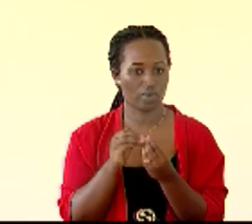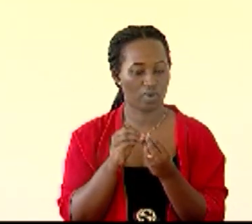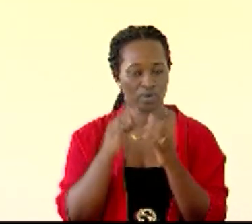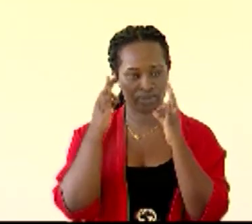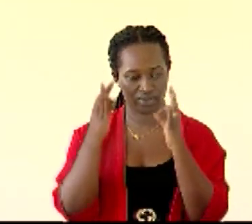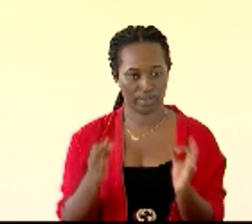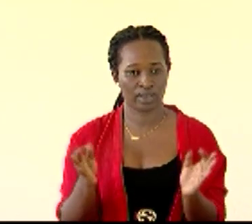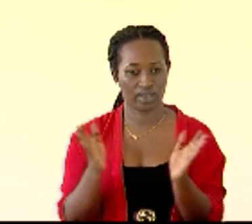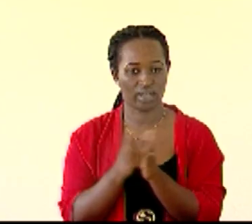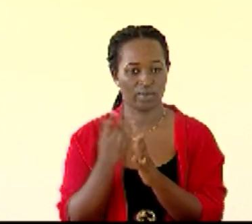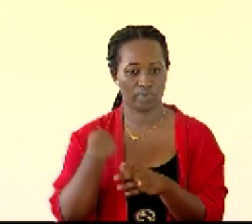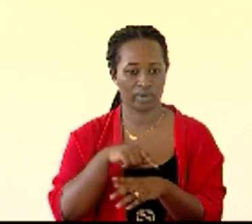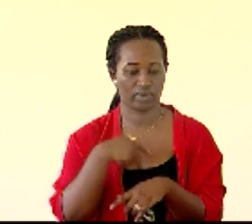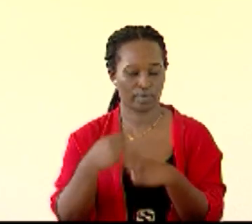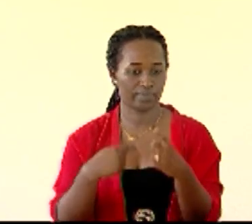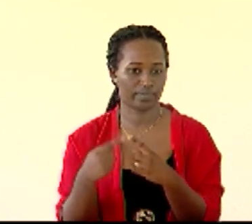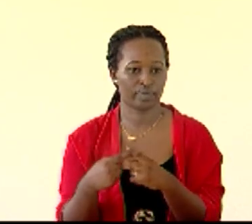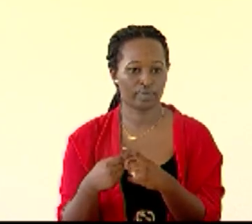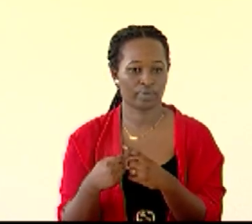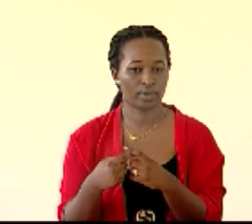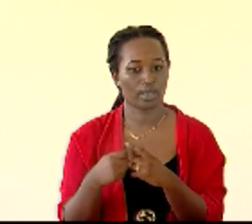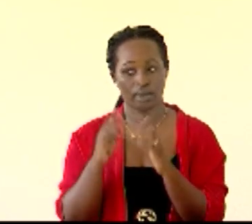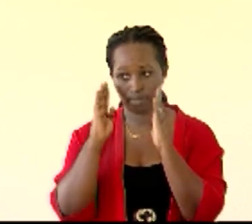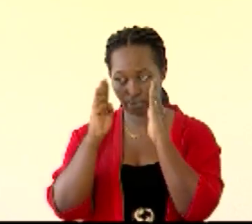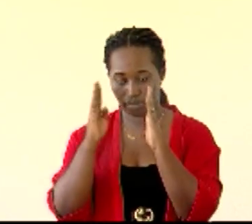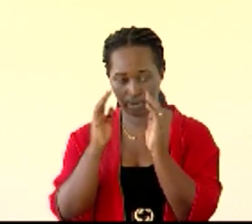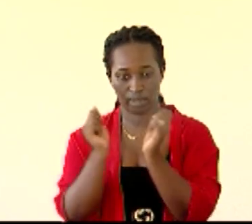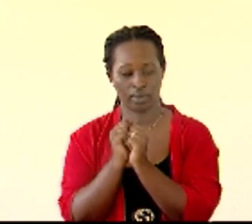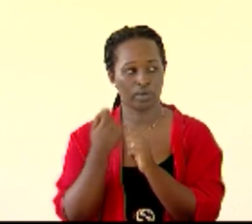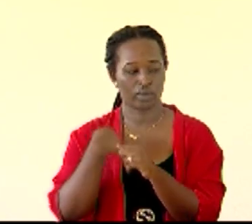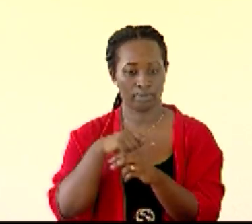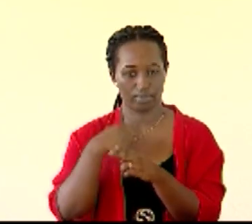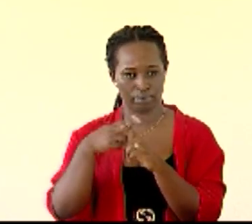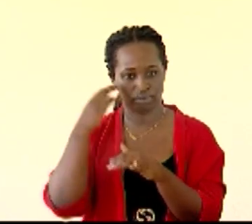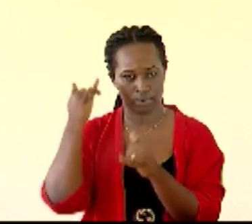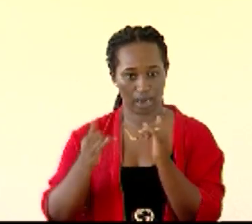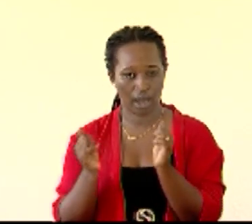And there we go. Pay more attention again. We are wrapping it all together.